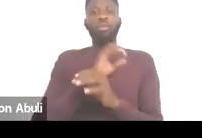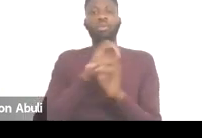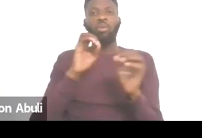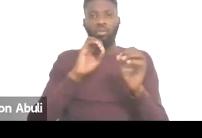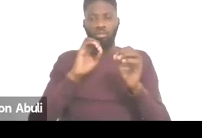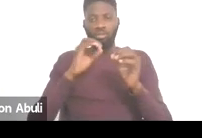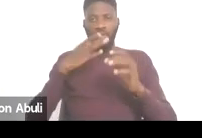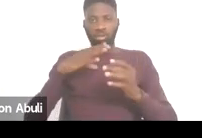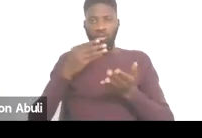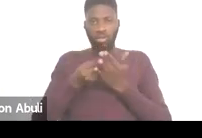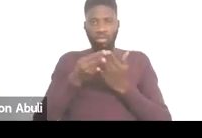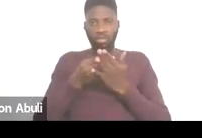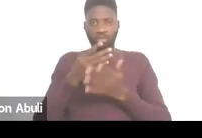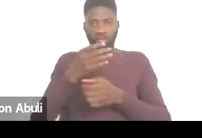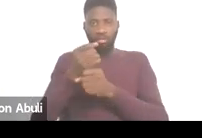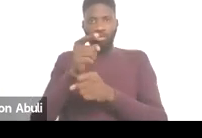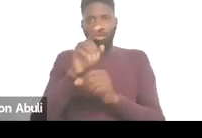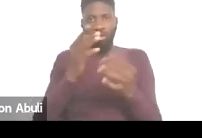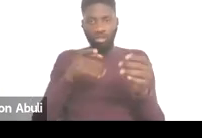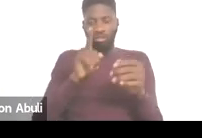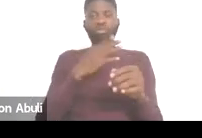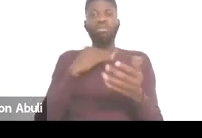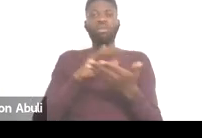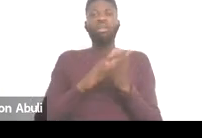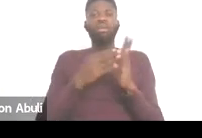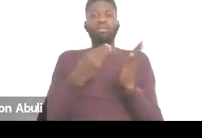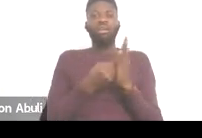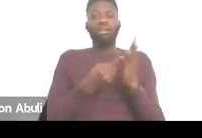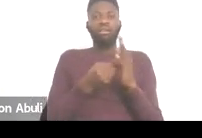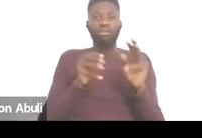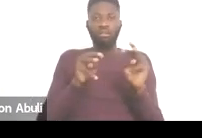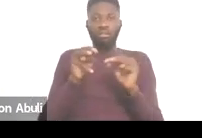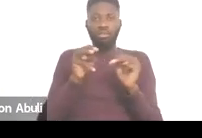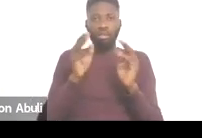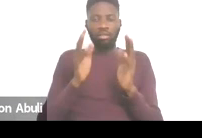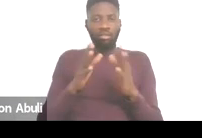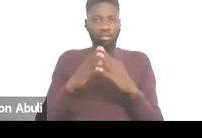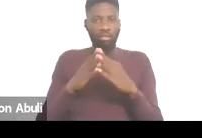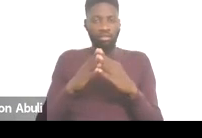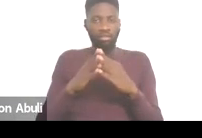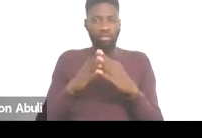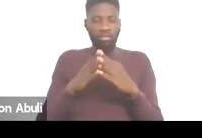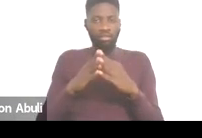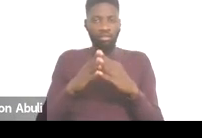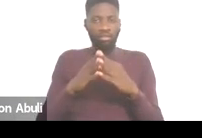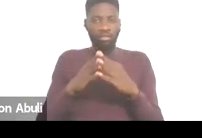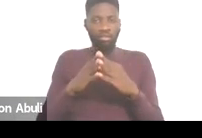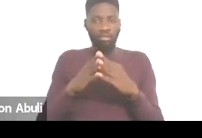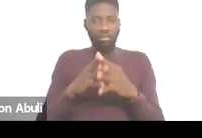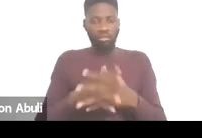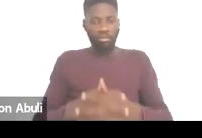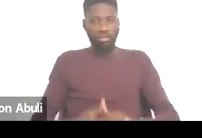money? And you want to be the finance manager. How is that possible? Because you've already demonstrated you have.